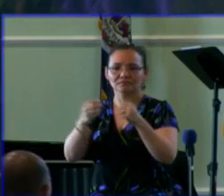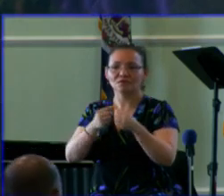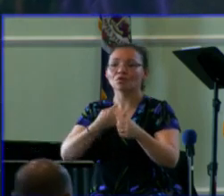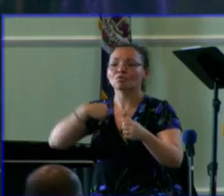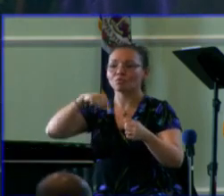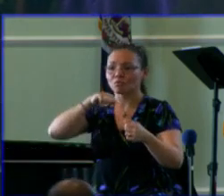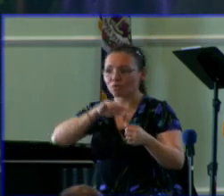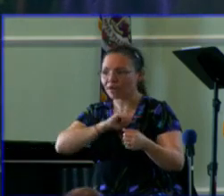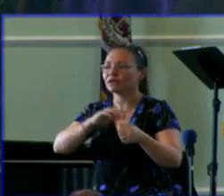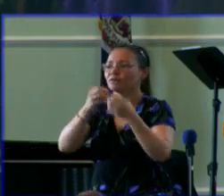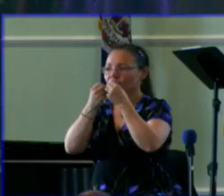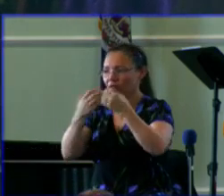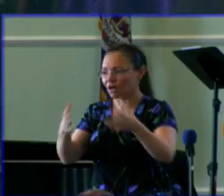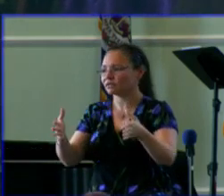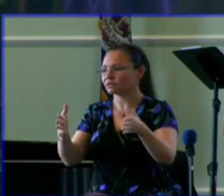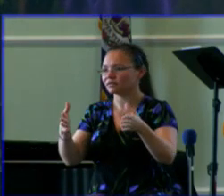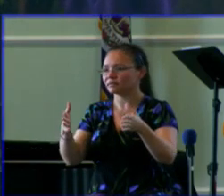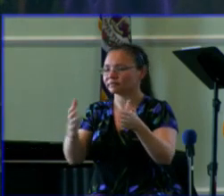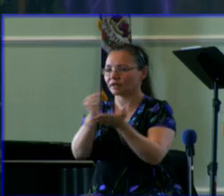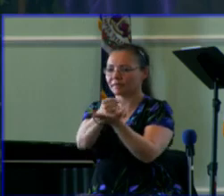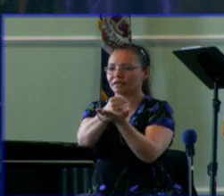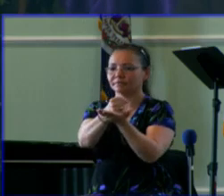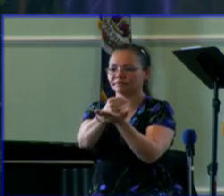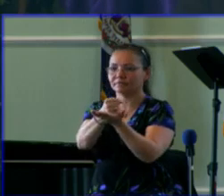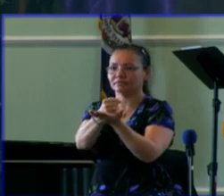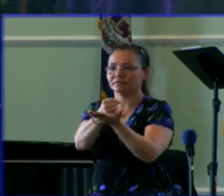We were lost. Amen?